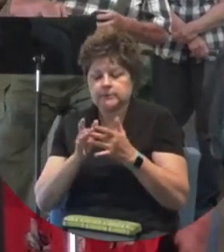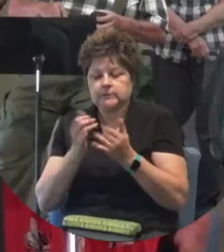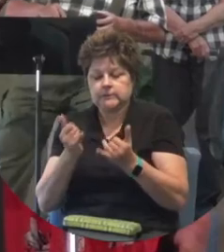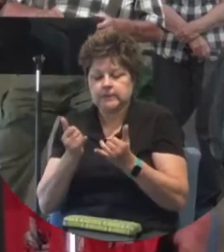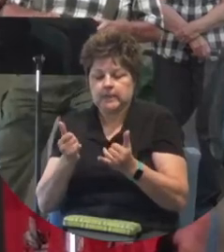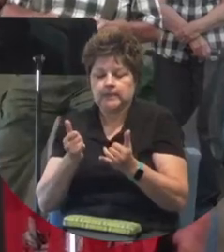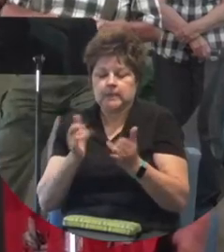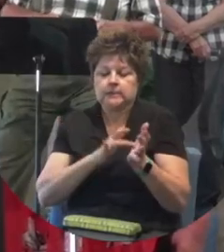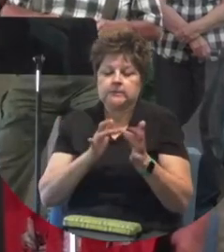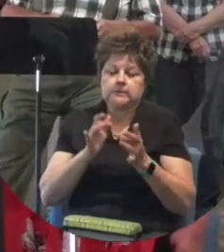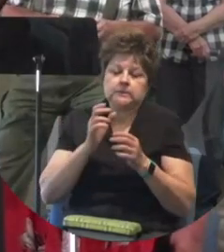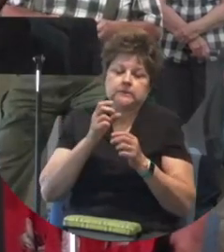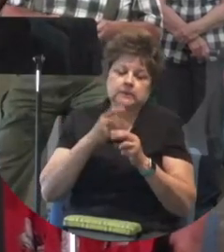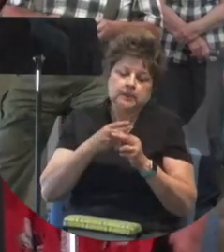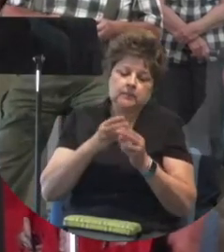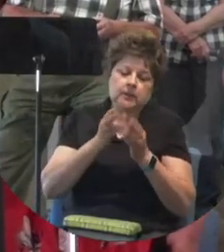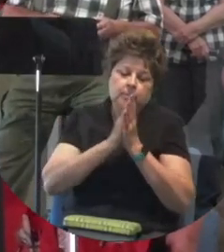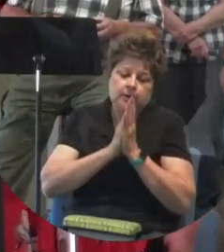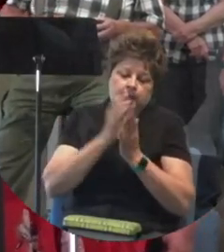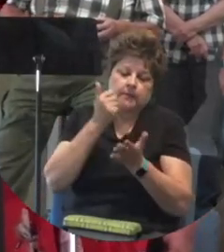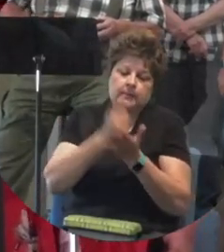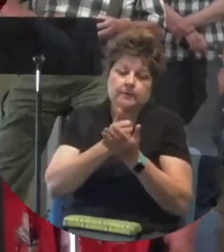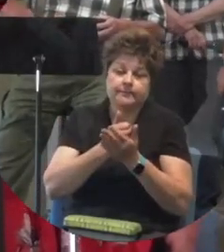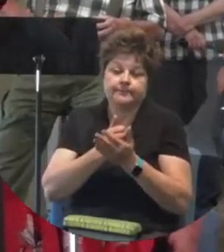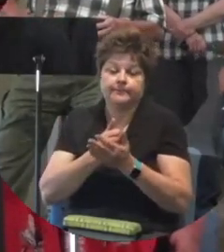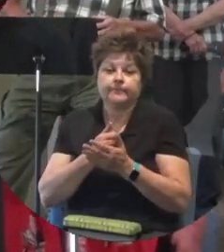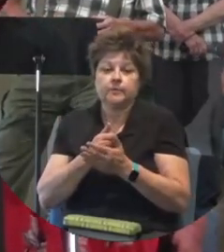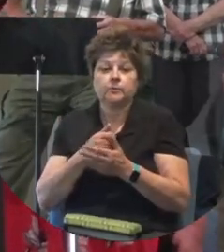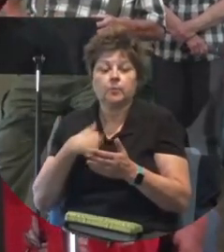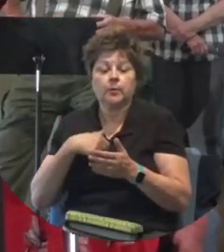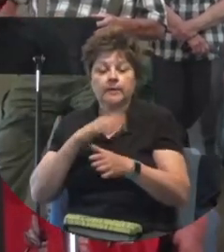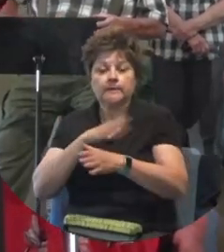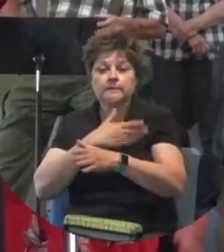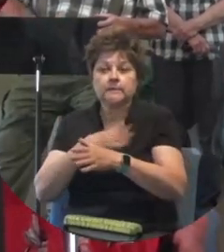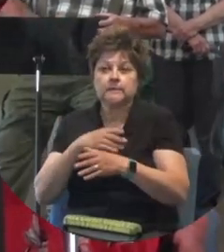pray. Amen. We're going to sing Jesus, Lord, to Me.